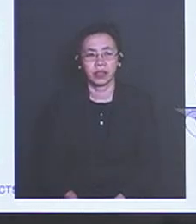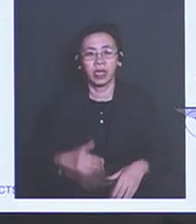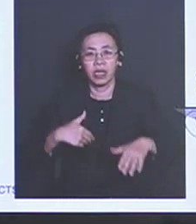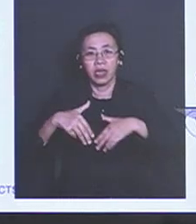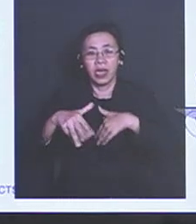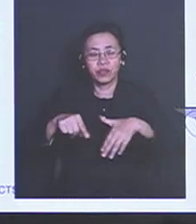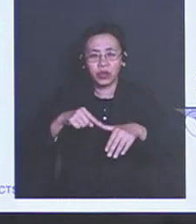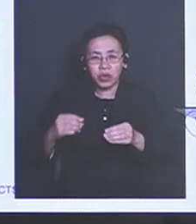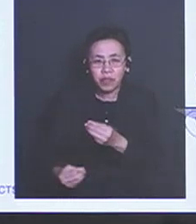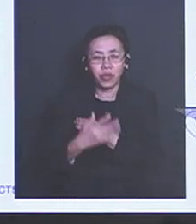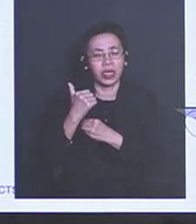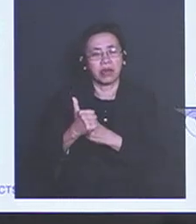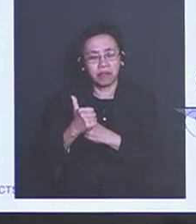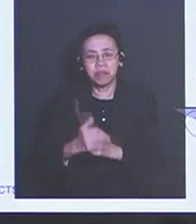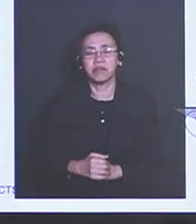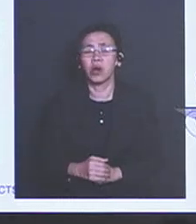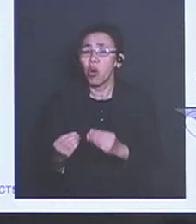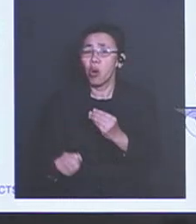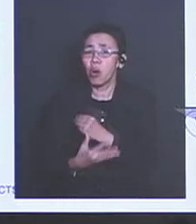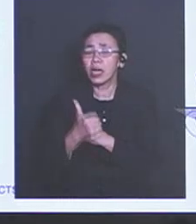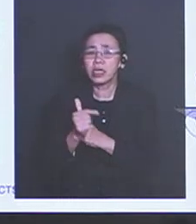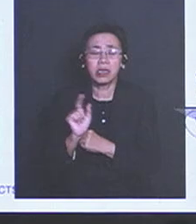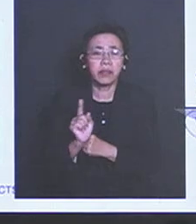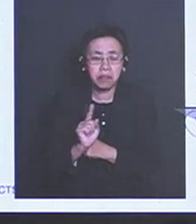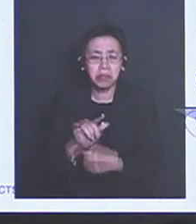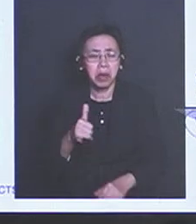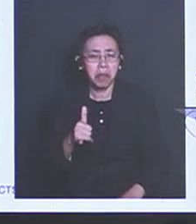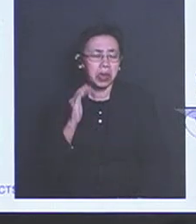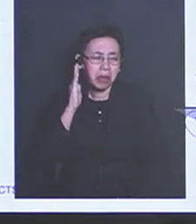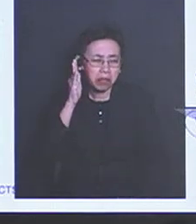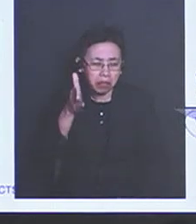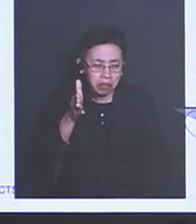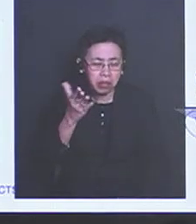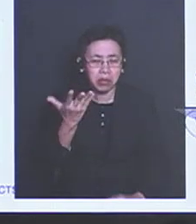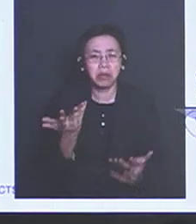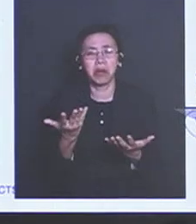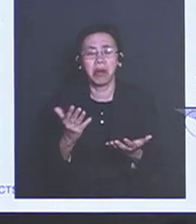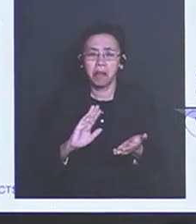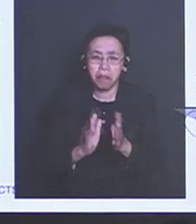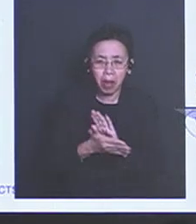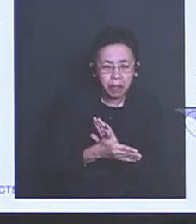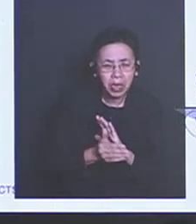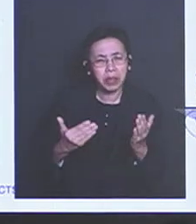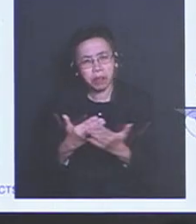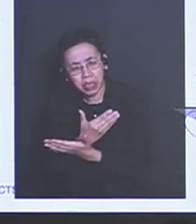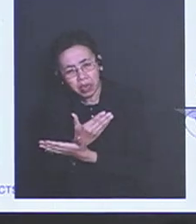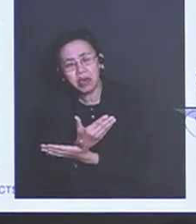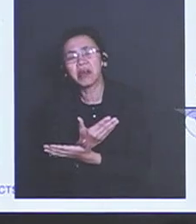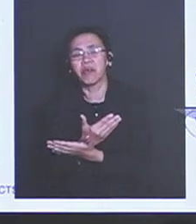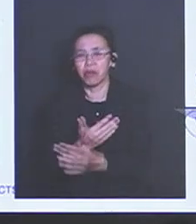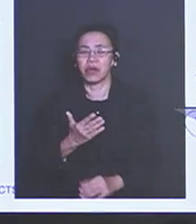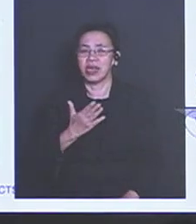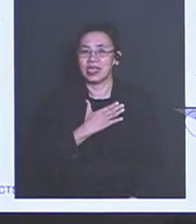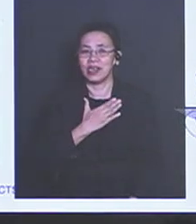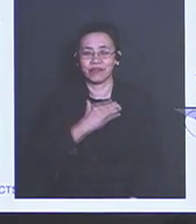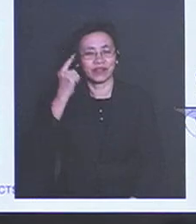In the future, with the modification of some architectural elements, we believe that the structure could apply for many other schools